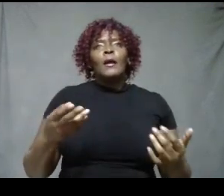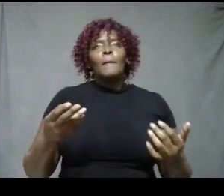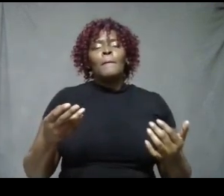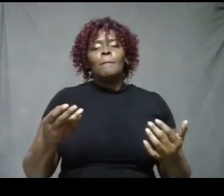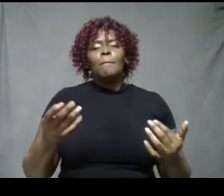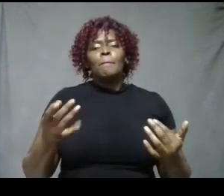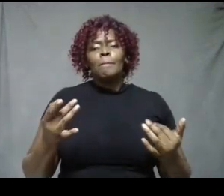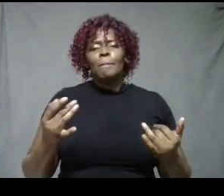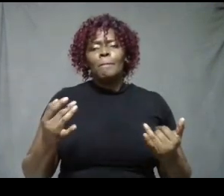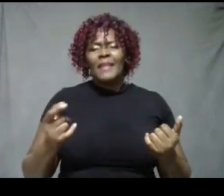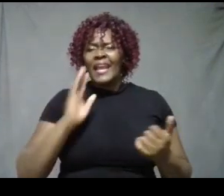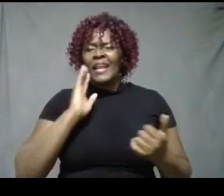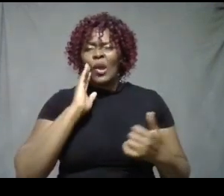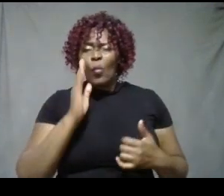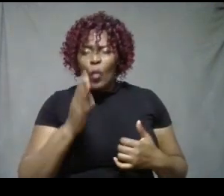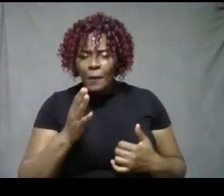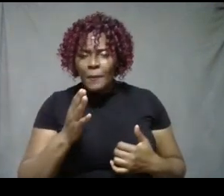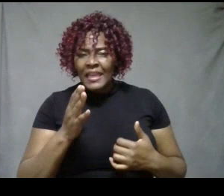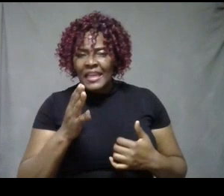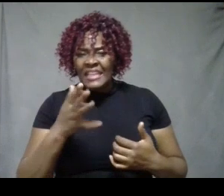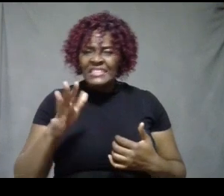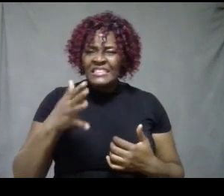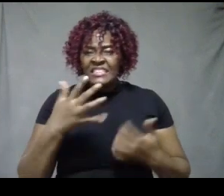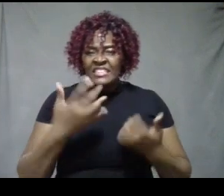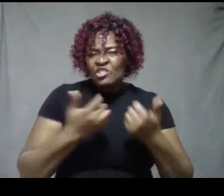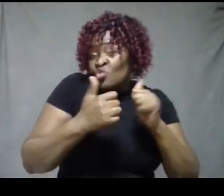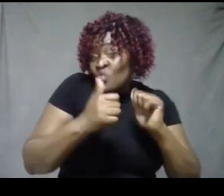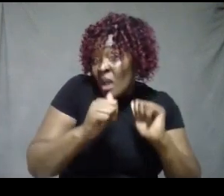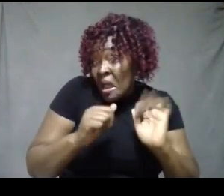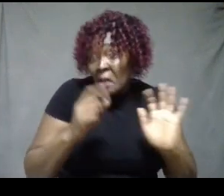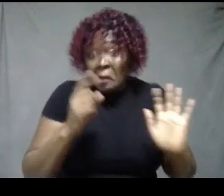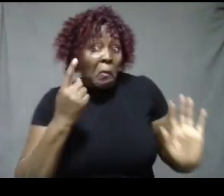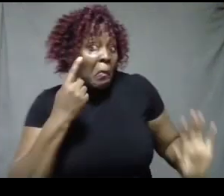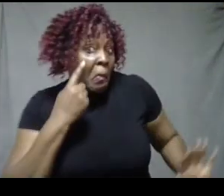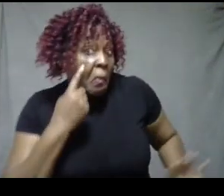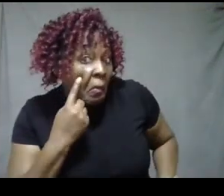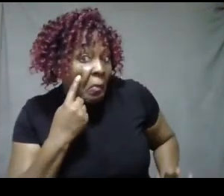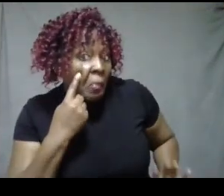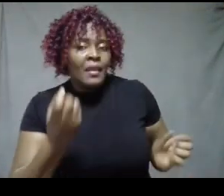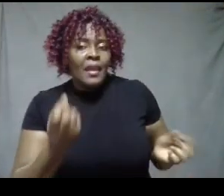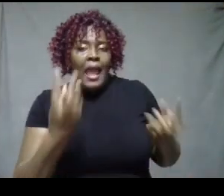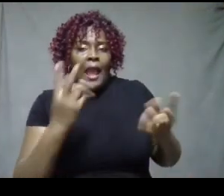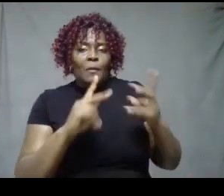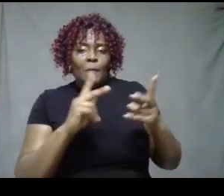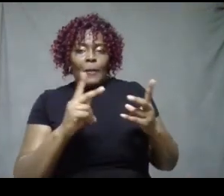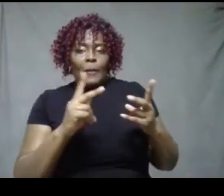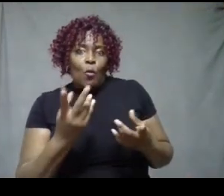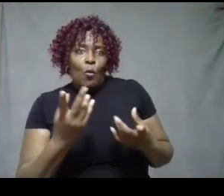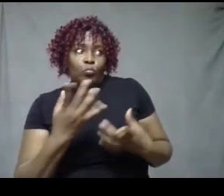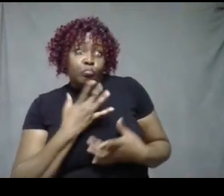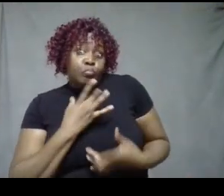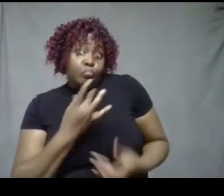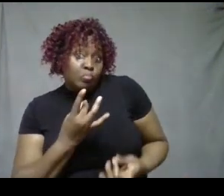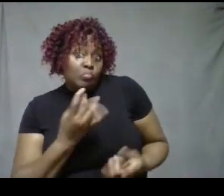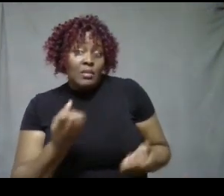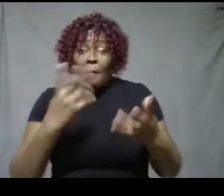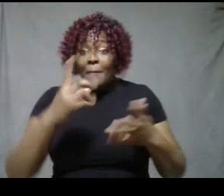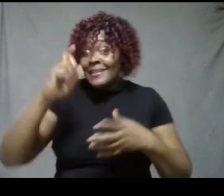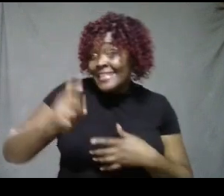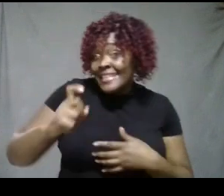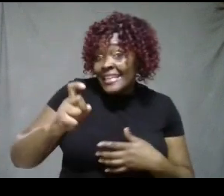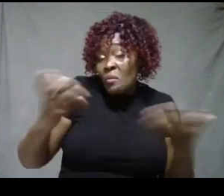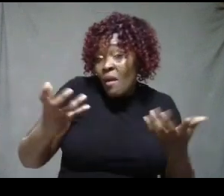and that this was going to be kind of a trial. Let's see how many people are interested. Let's see what the need is at